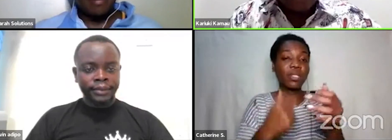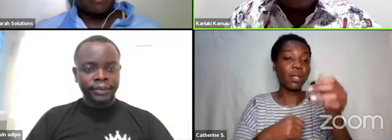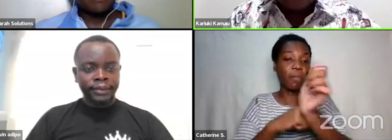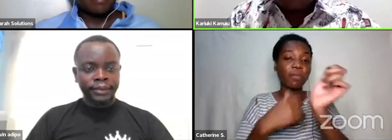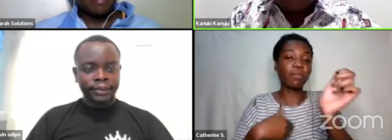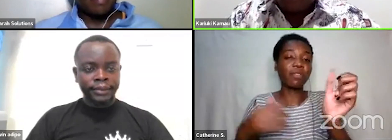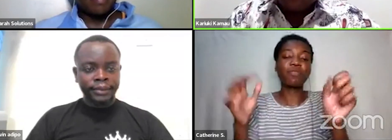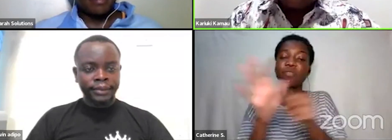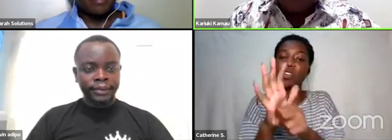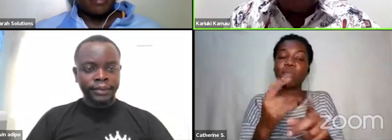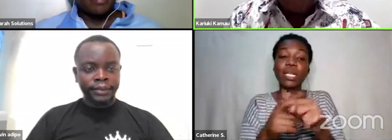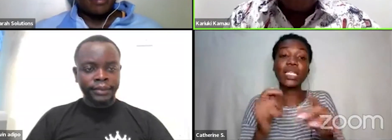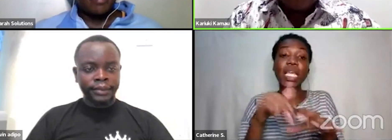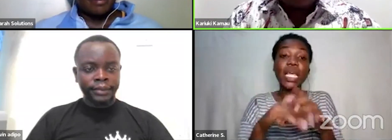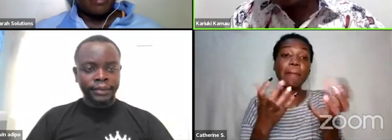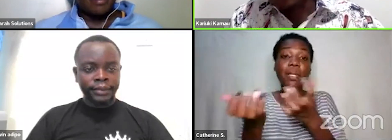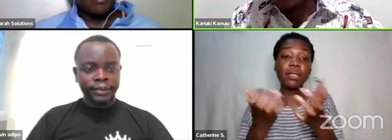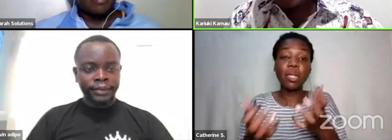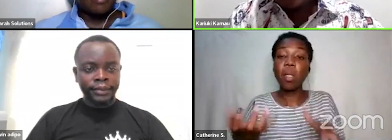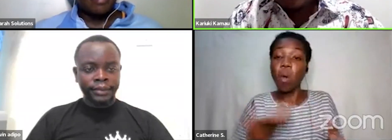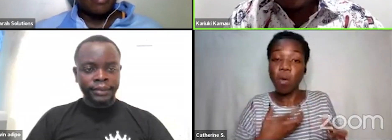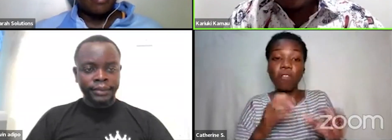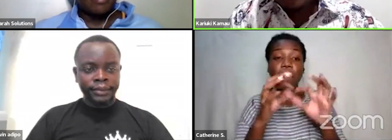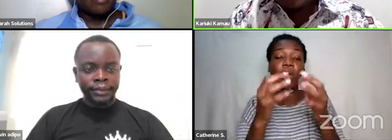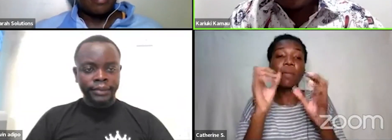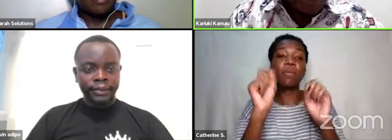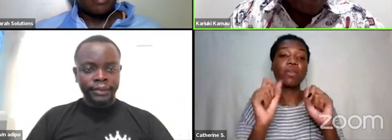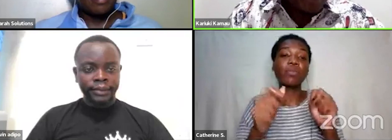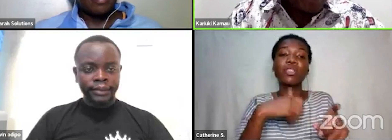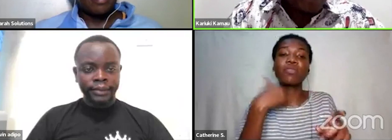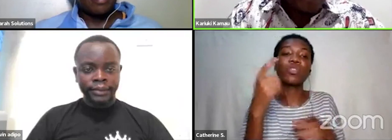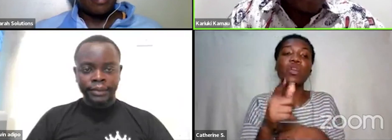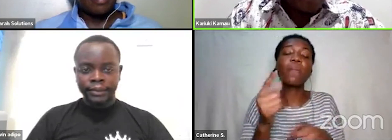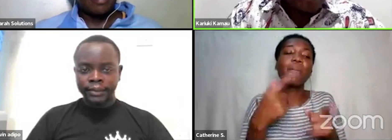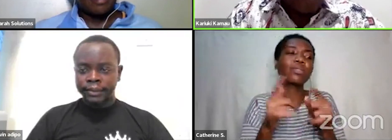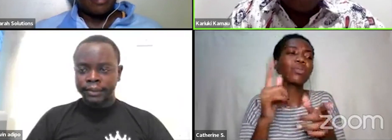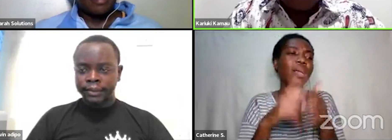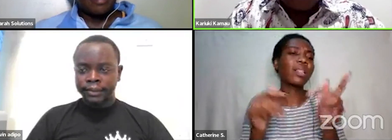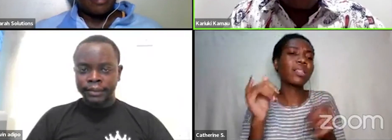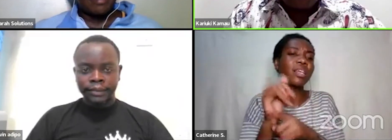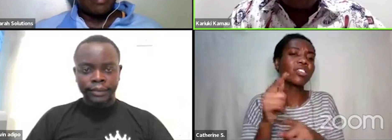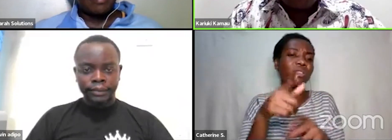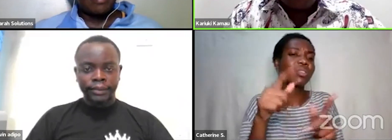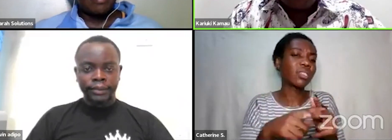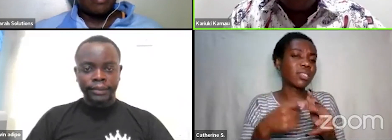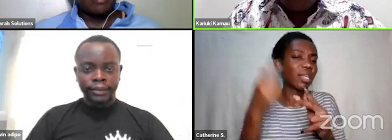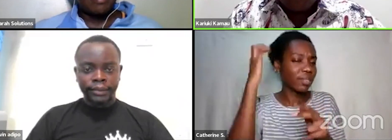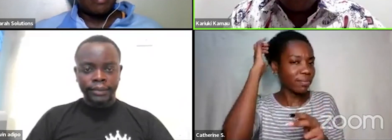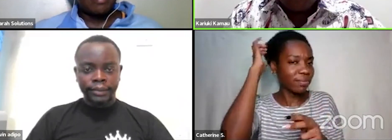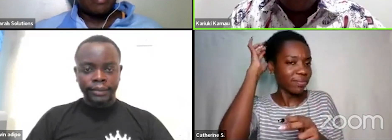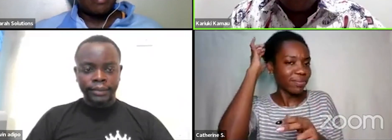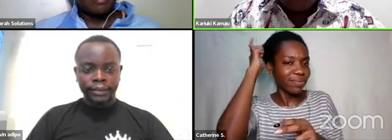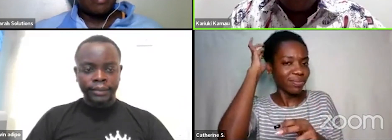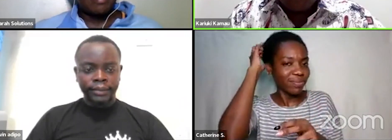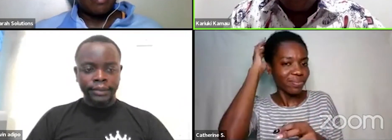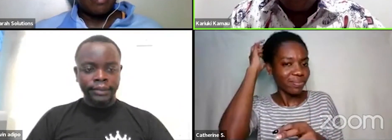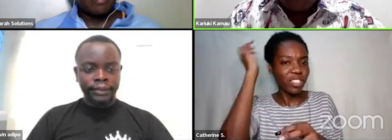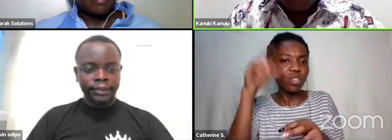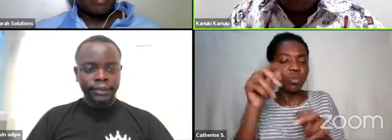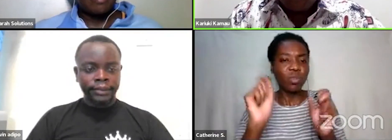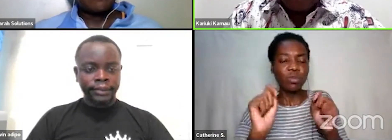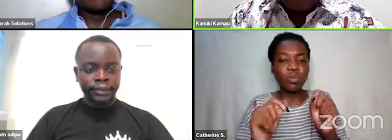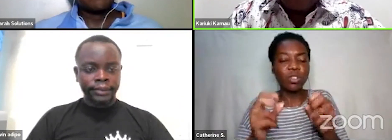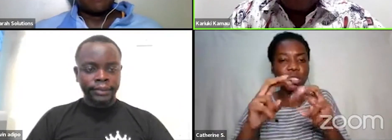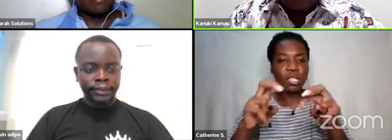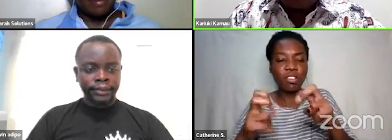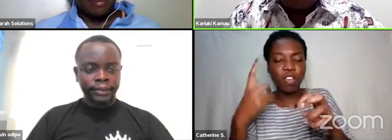ridiculed even by your own family. So what is this you started? Can you look for employment? That